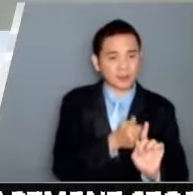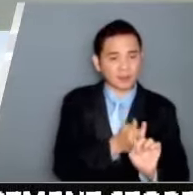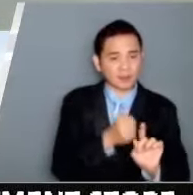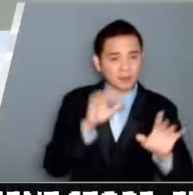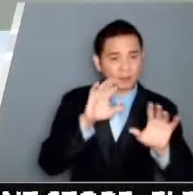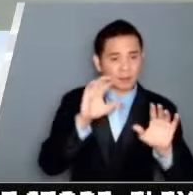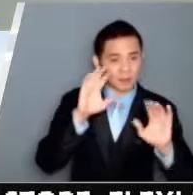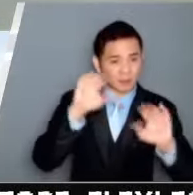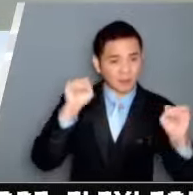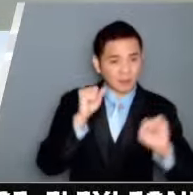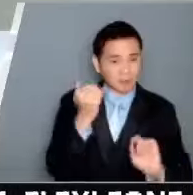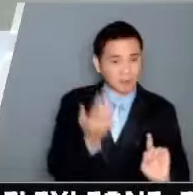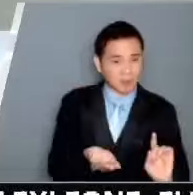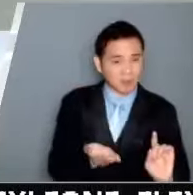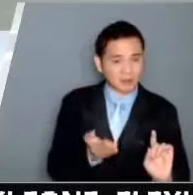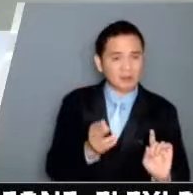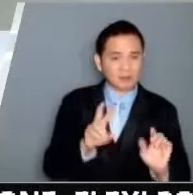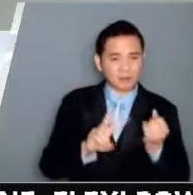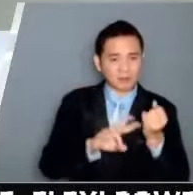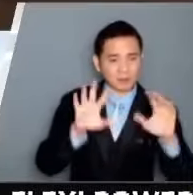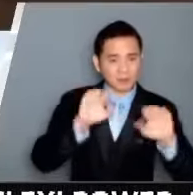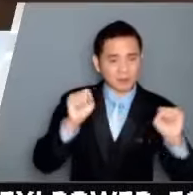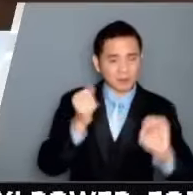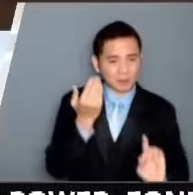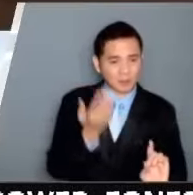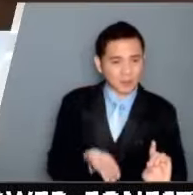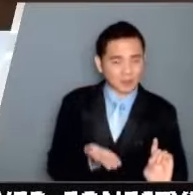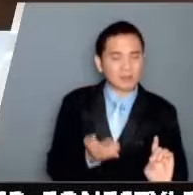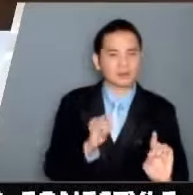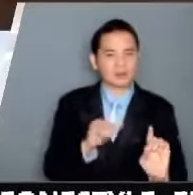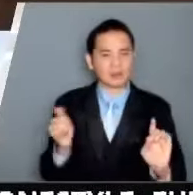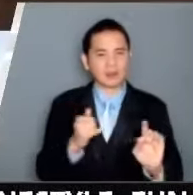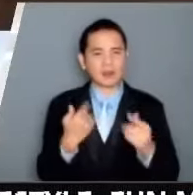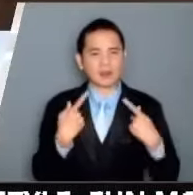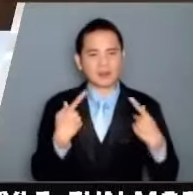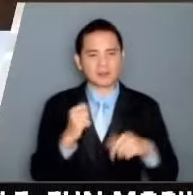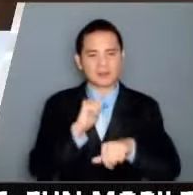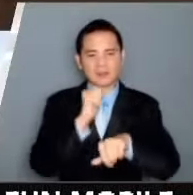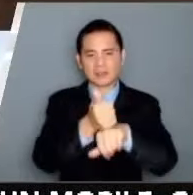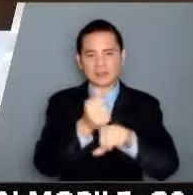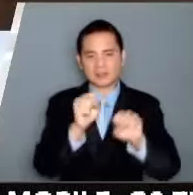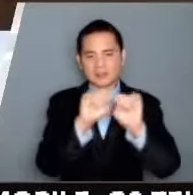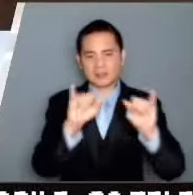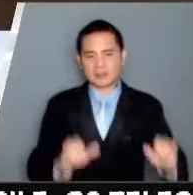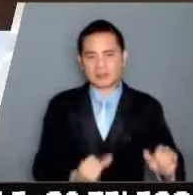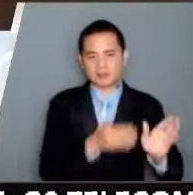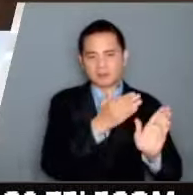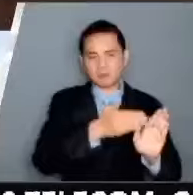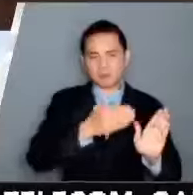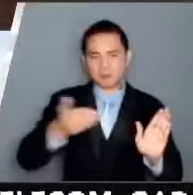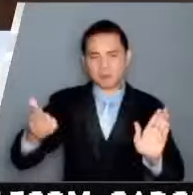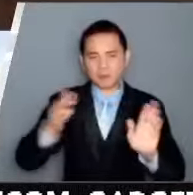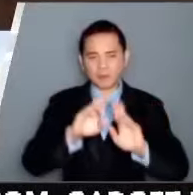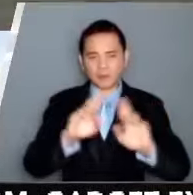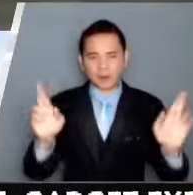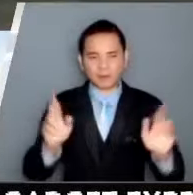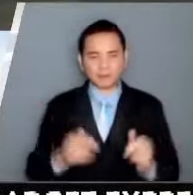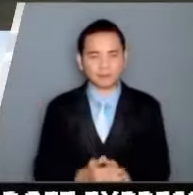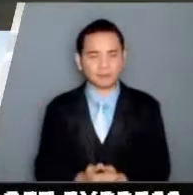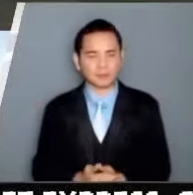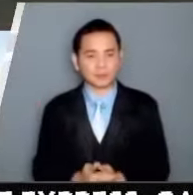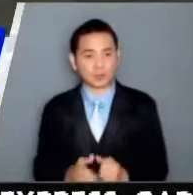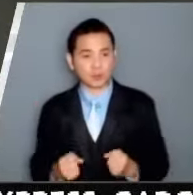vice-presidente bago ma-appoint ang Senate President at House Speaker. Dati na rin may inihaing panukalang designated survivor si dating